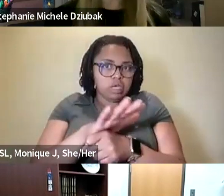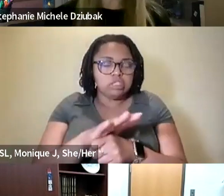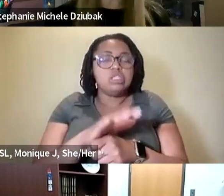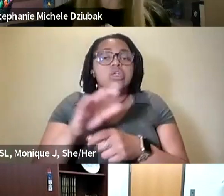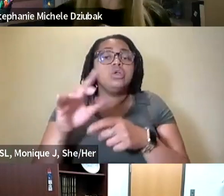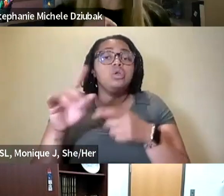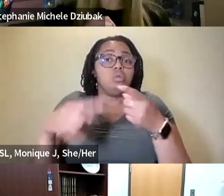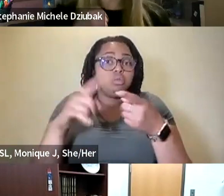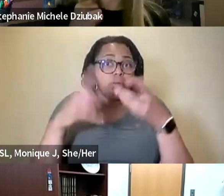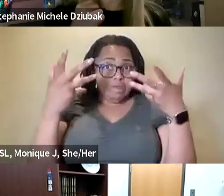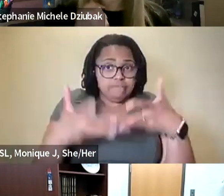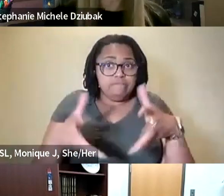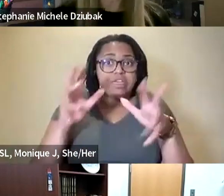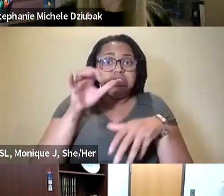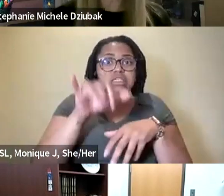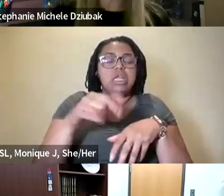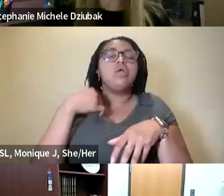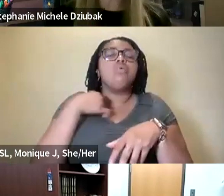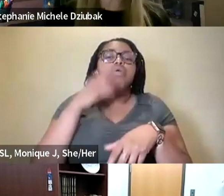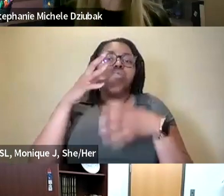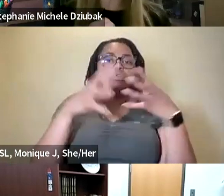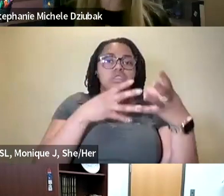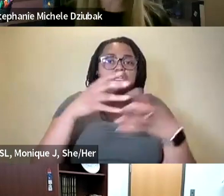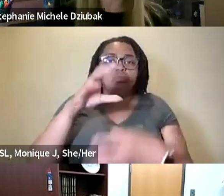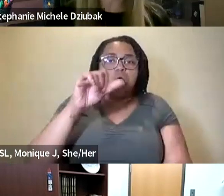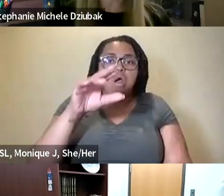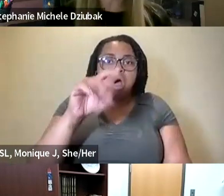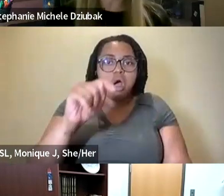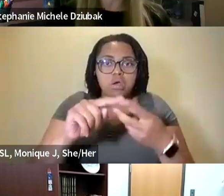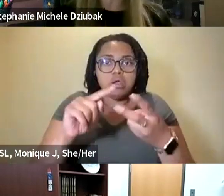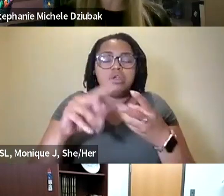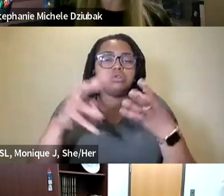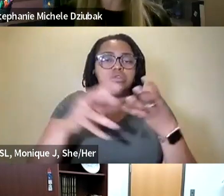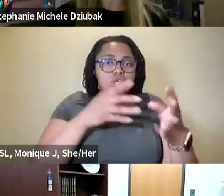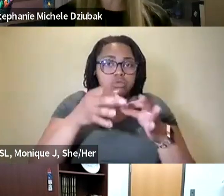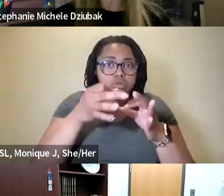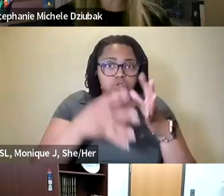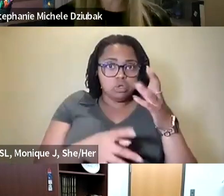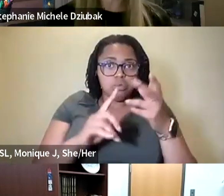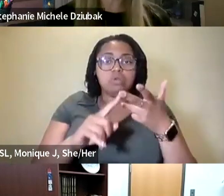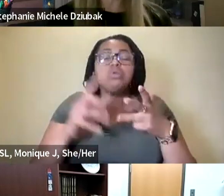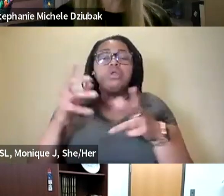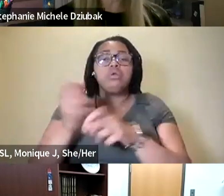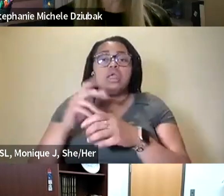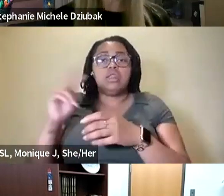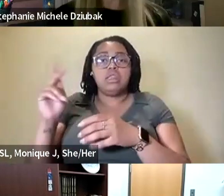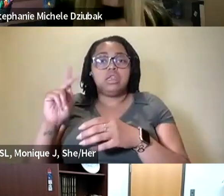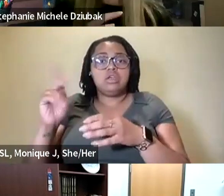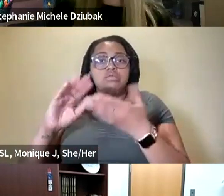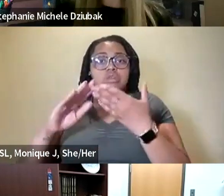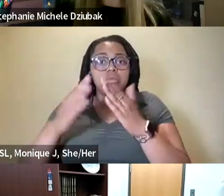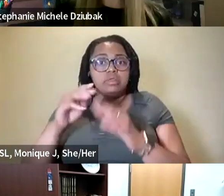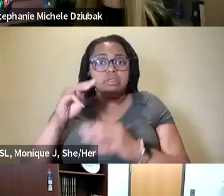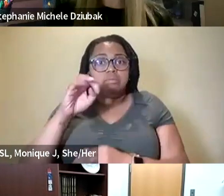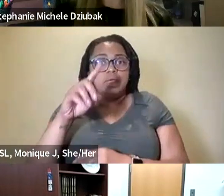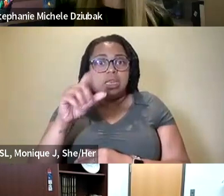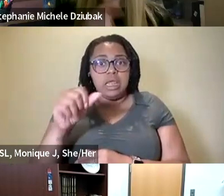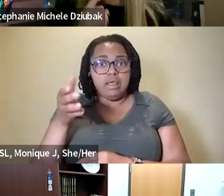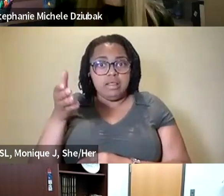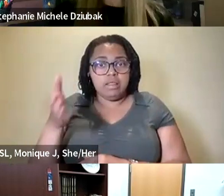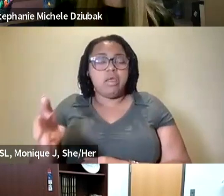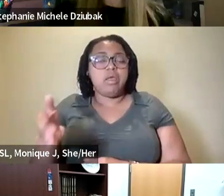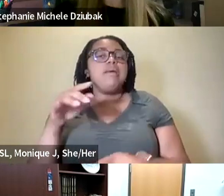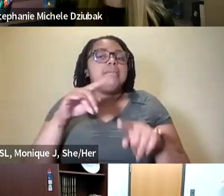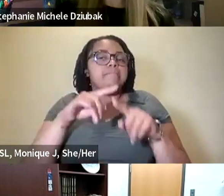that is done, we'll go ahead and schedule a cart. We'll get interpreters. We'll get Knoxville Community Media there. In the meantime,